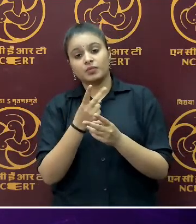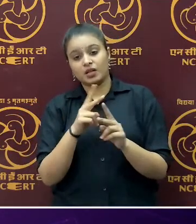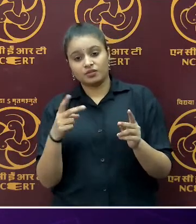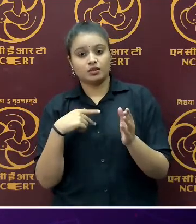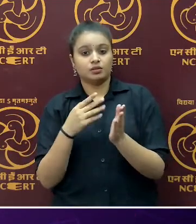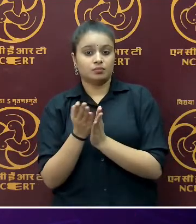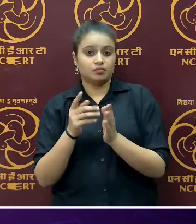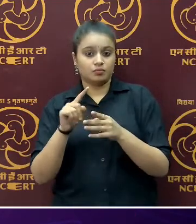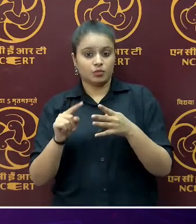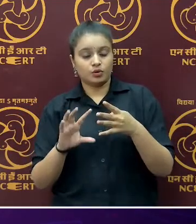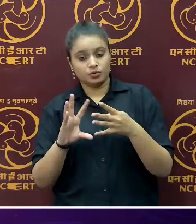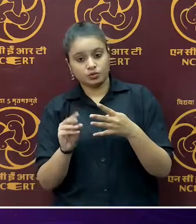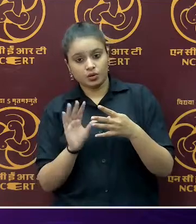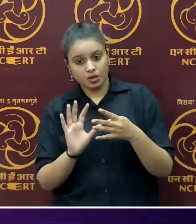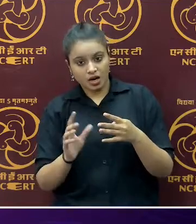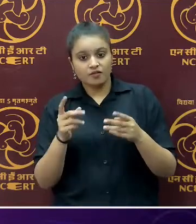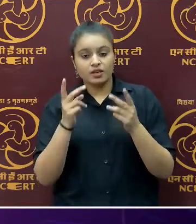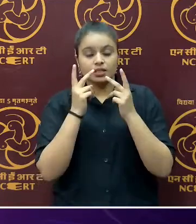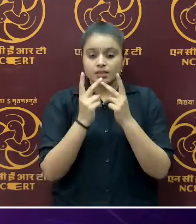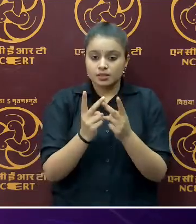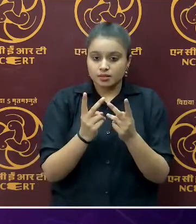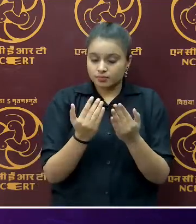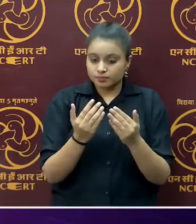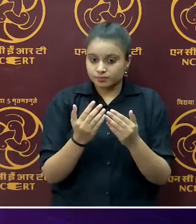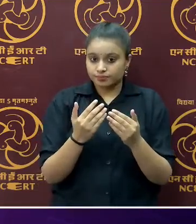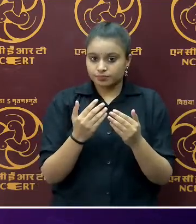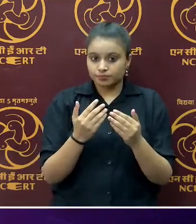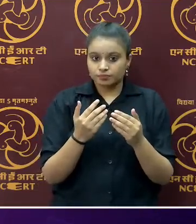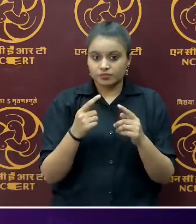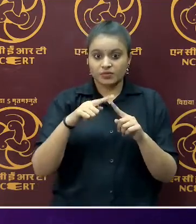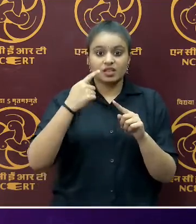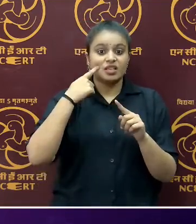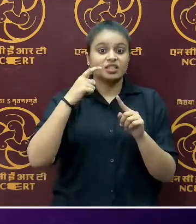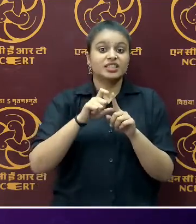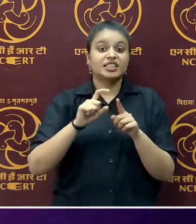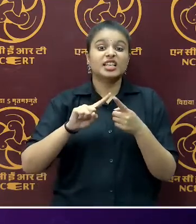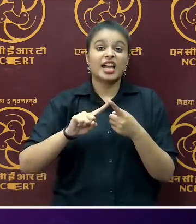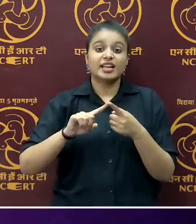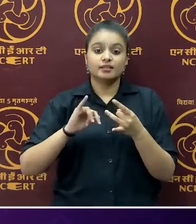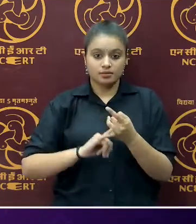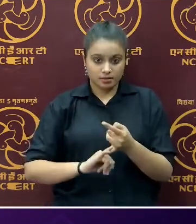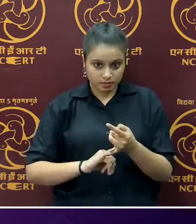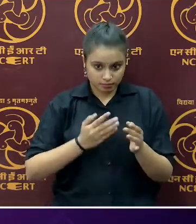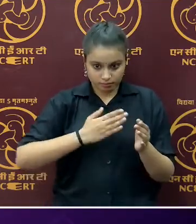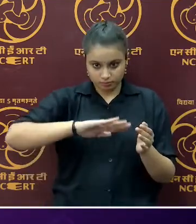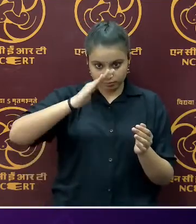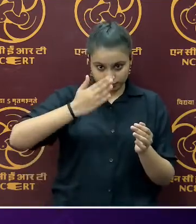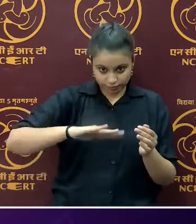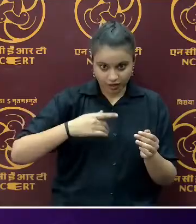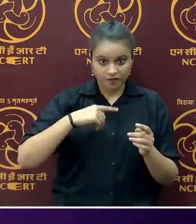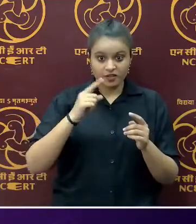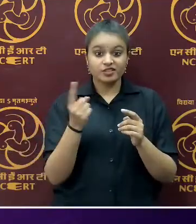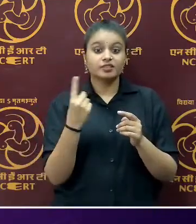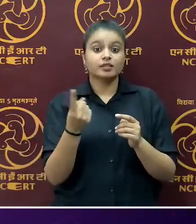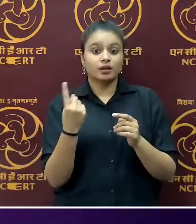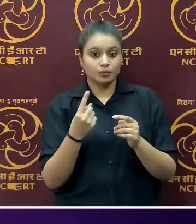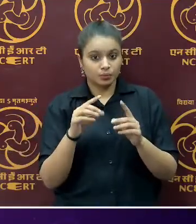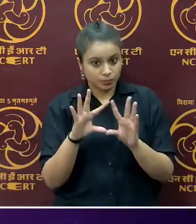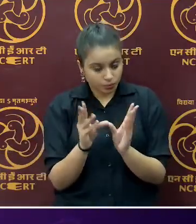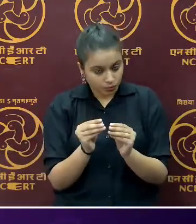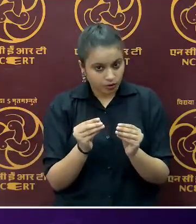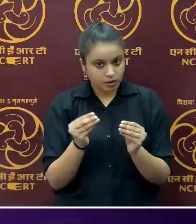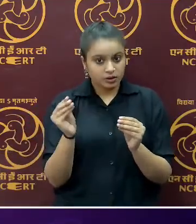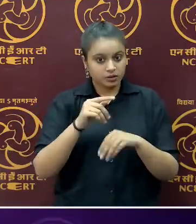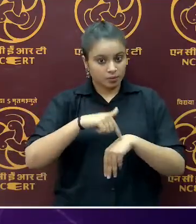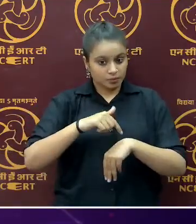occurring. Yes, we can see tides coming up. Yeah. Yes, we can see cyclones coming up. Yes.